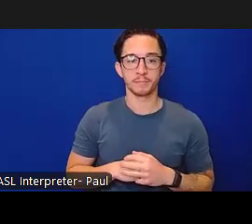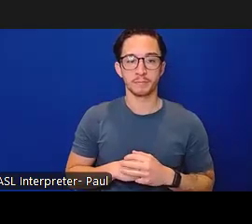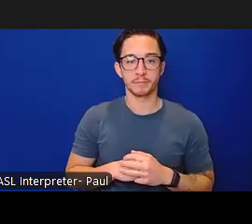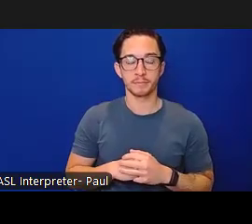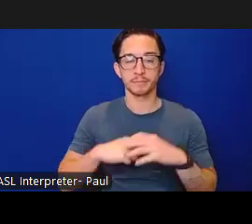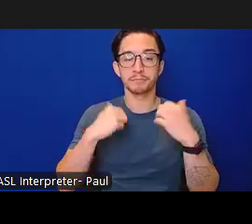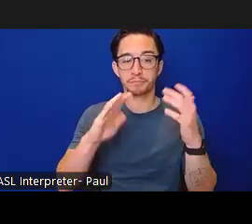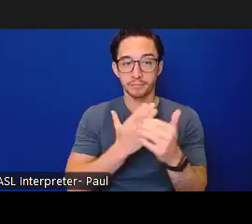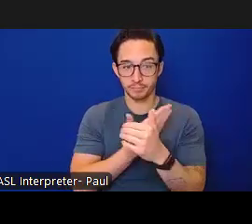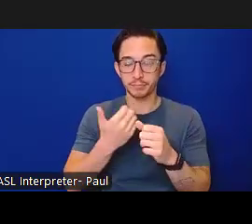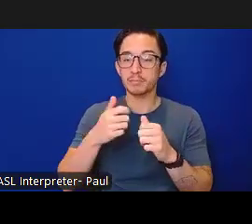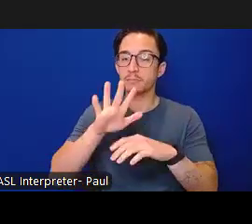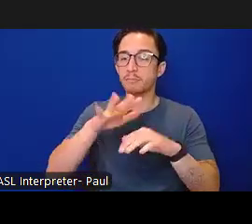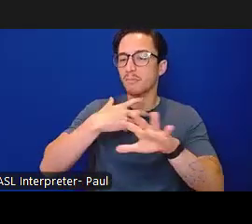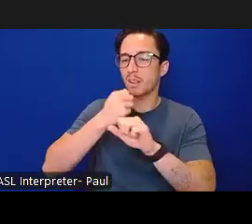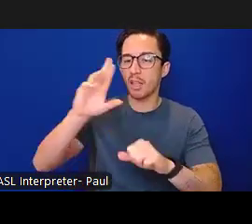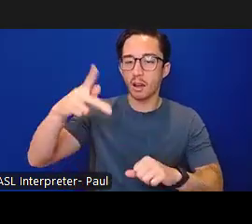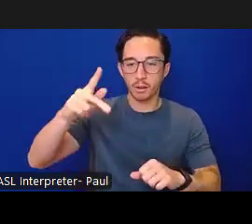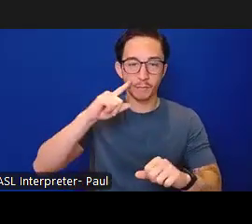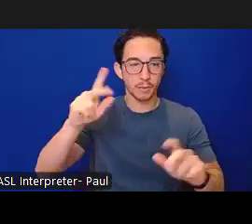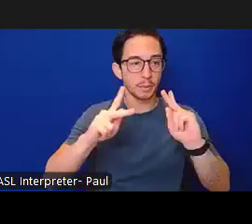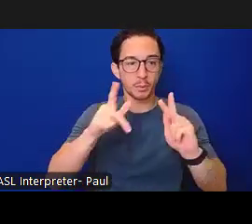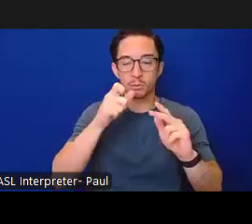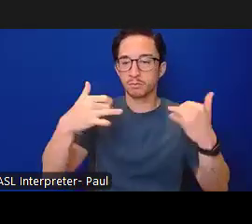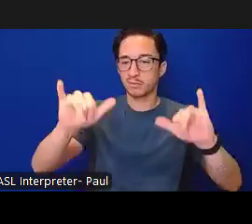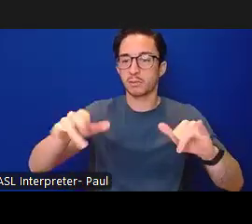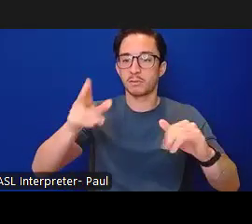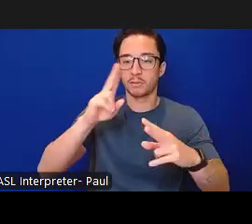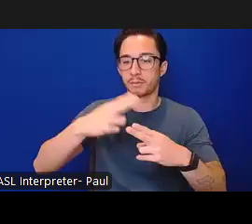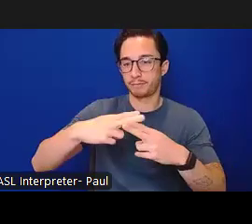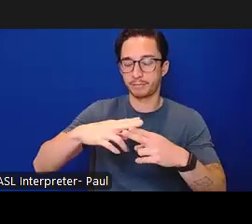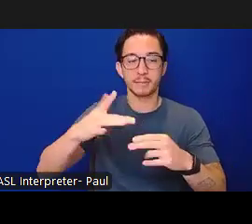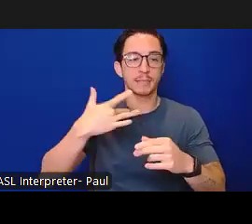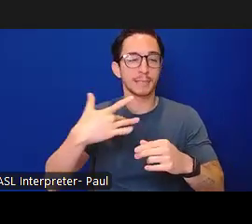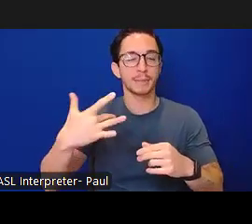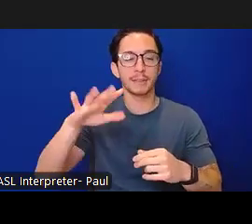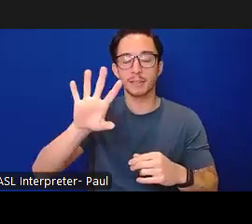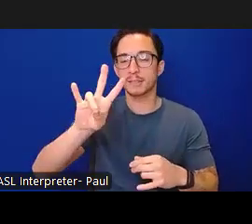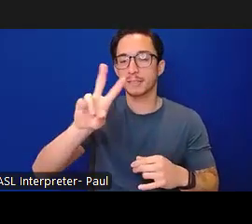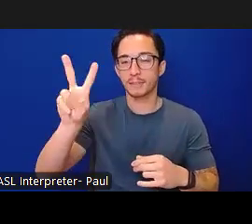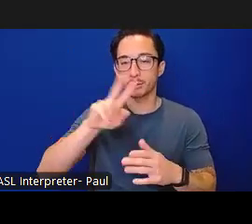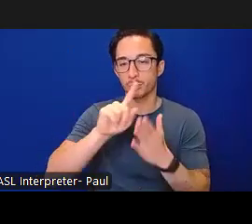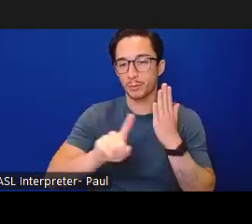And so our lockups are for individuals who are housed for short periods of times, typically about 72 hours.